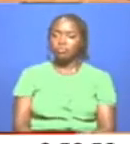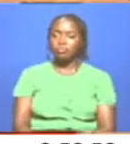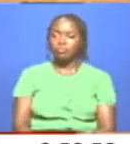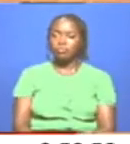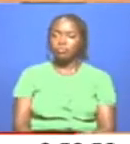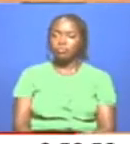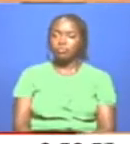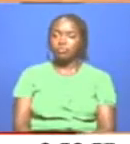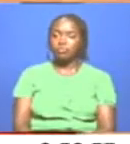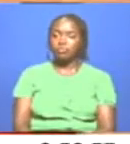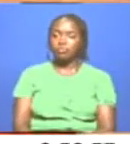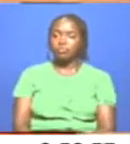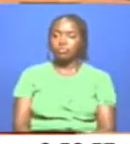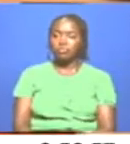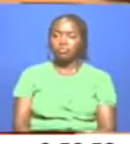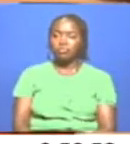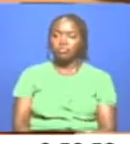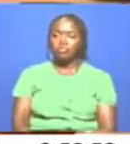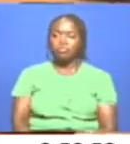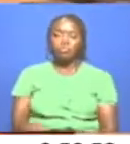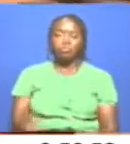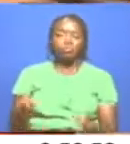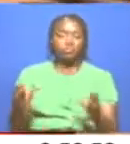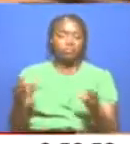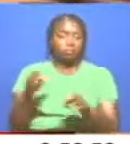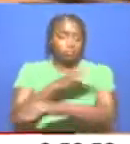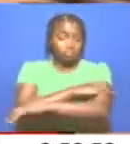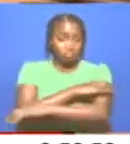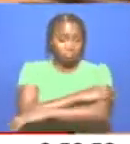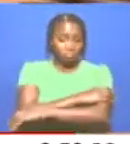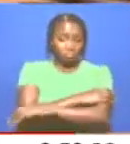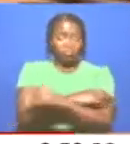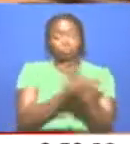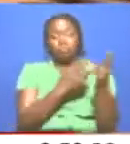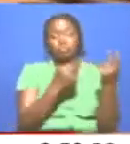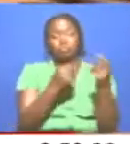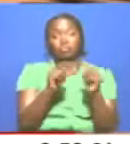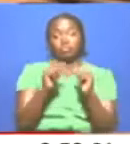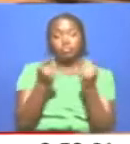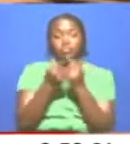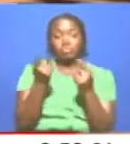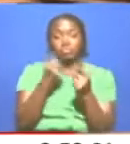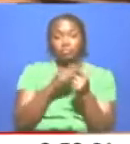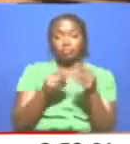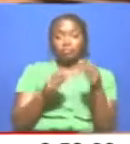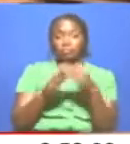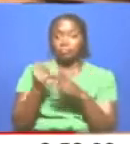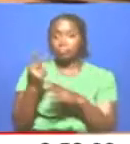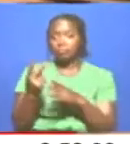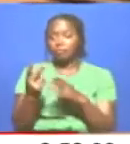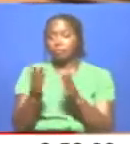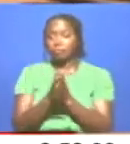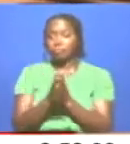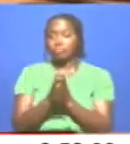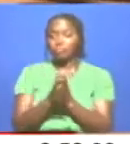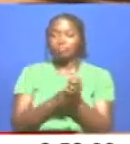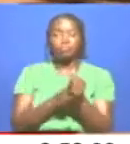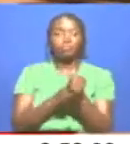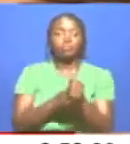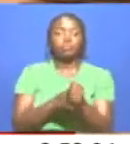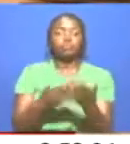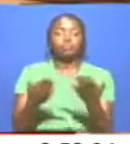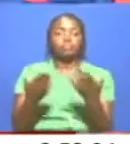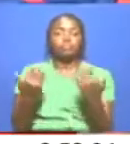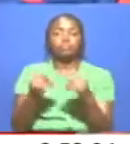Western Jaguars captain Ivan is optimistic that his team will finish among the top two in the forthcoming league where they play